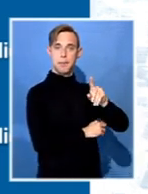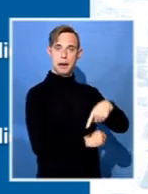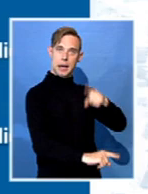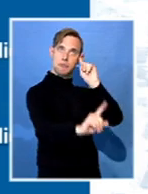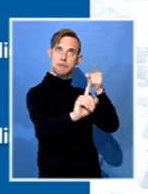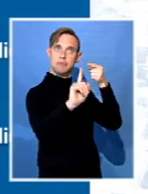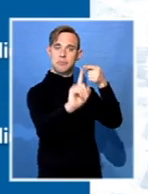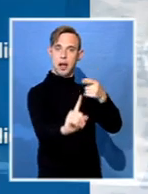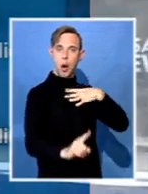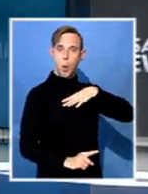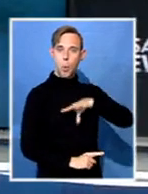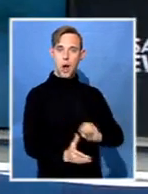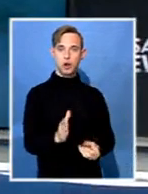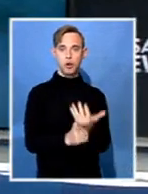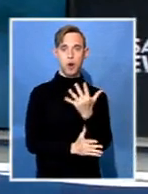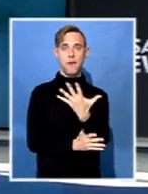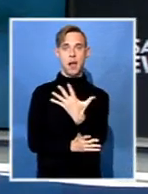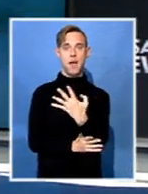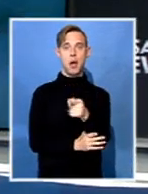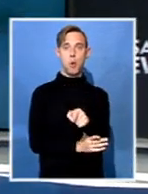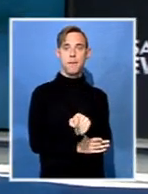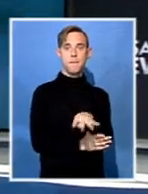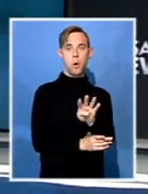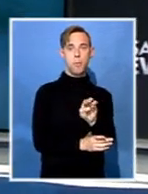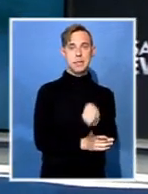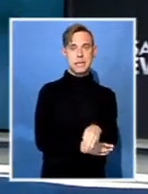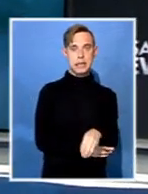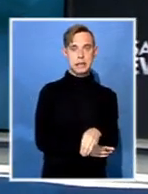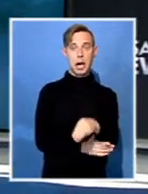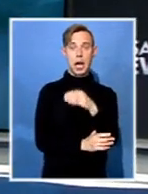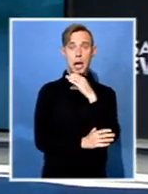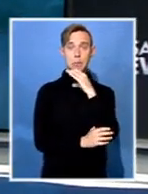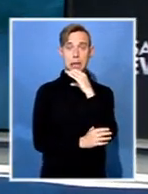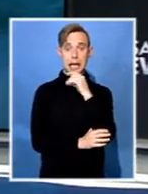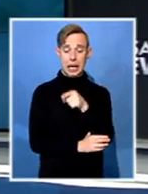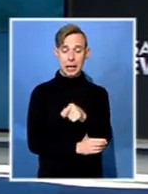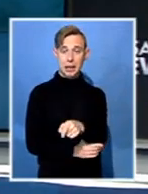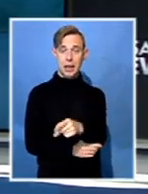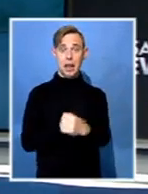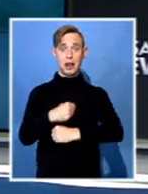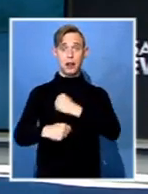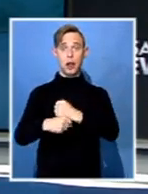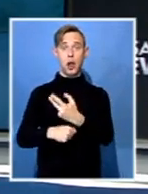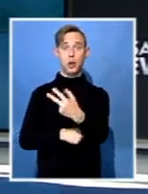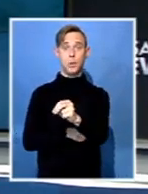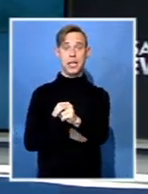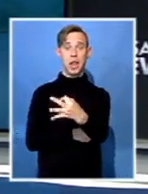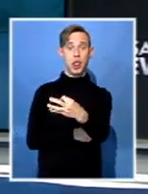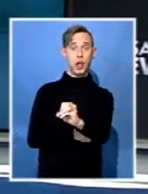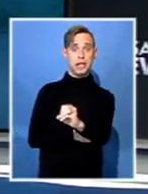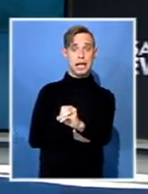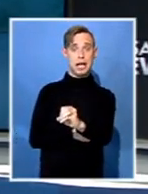around 5.4% and bringing down unemployment to 6% by 2030. So that looks really, really ambitious